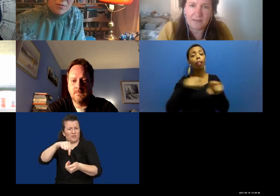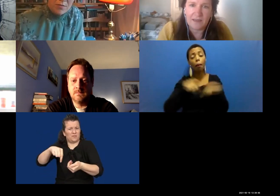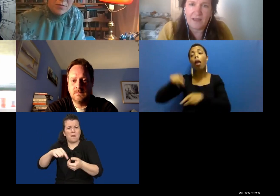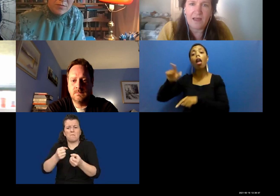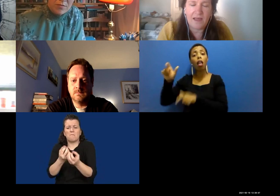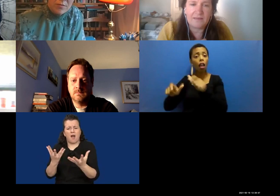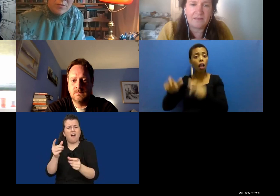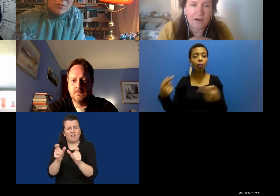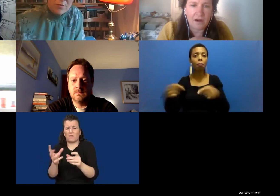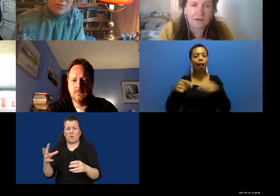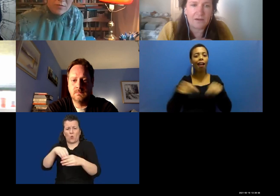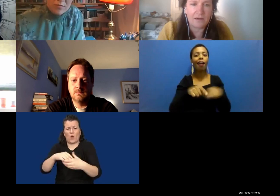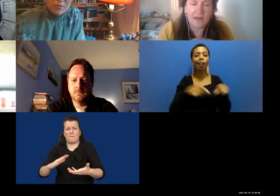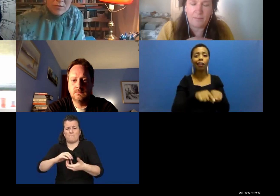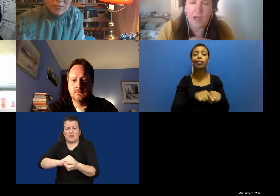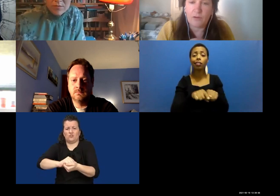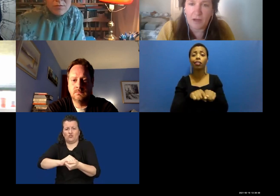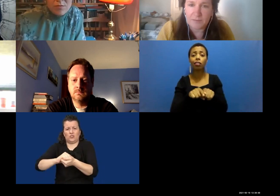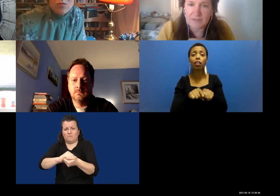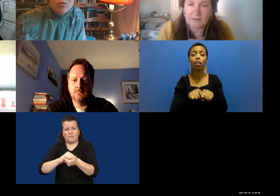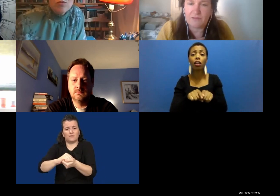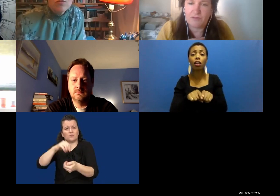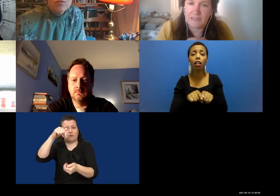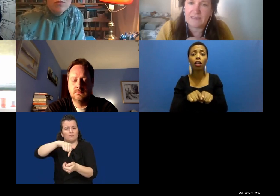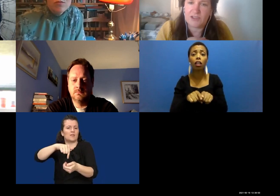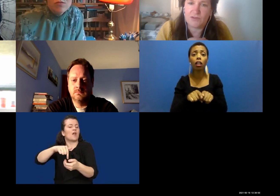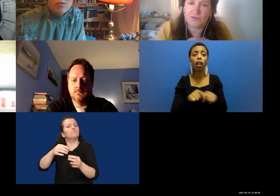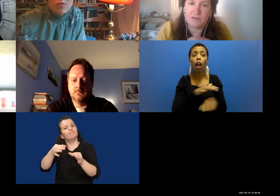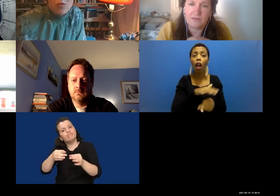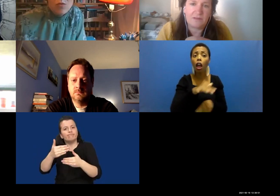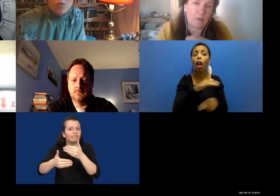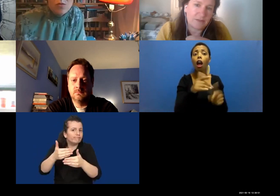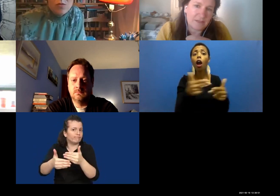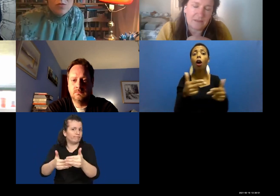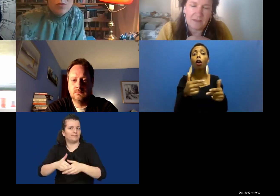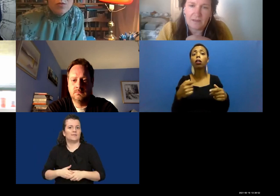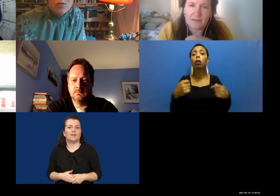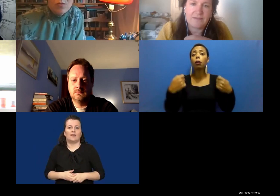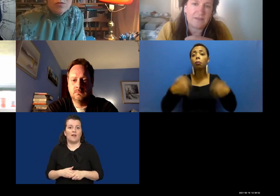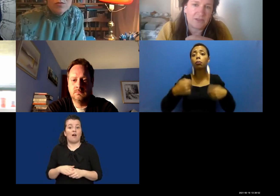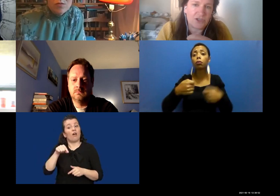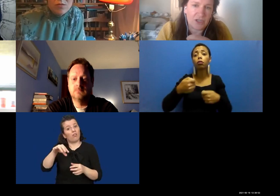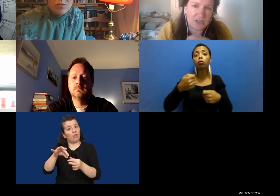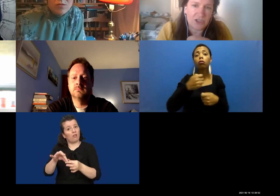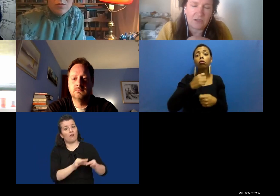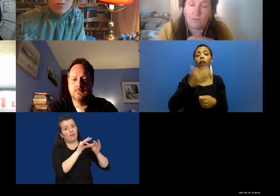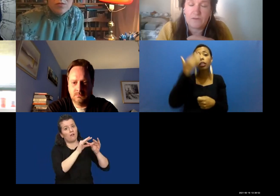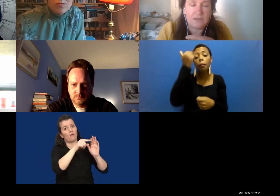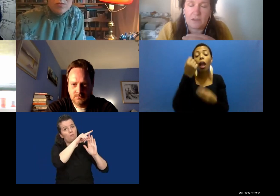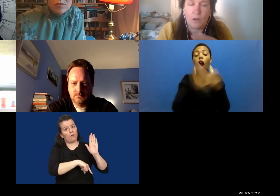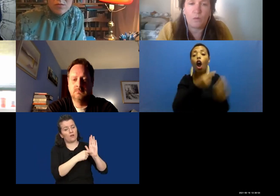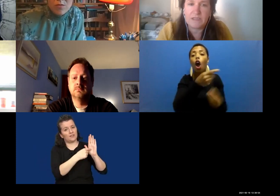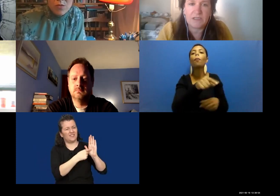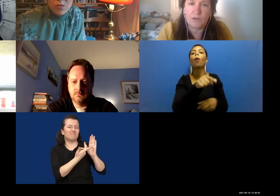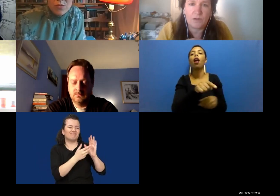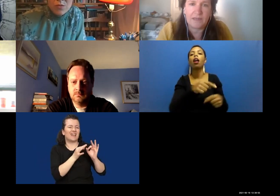get done and there are outcomes that relate to the policy and the See Here strategy. Obviously,